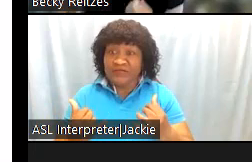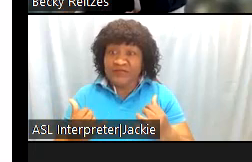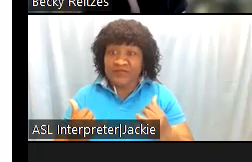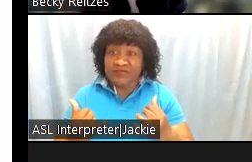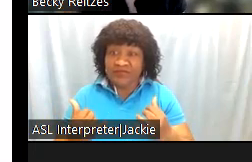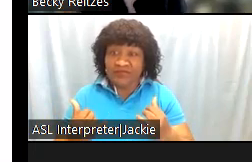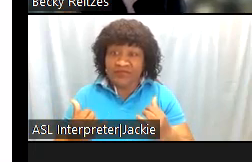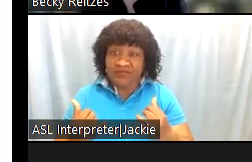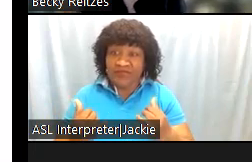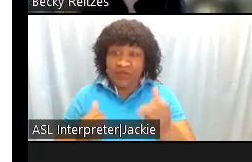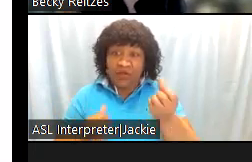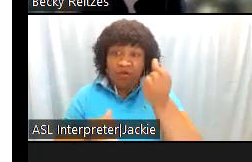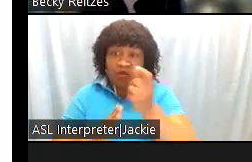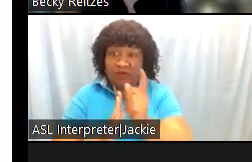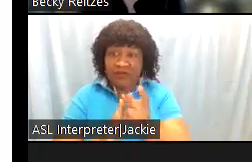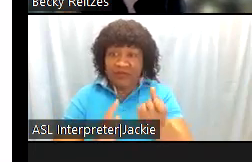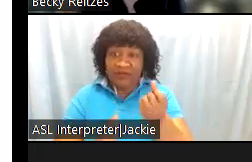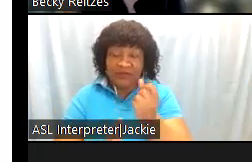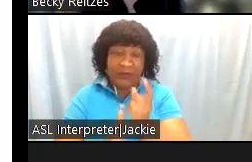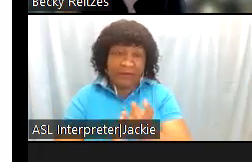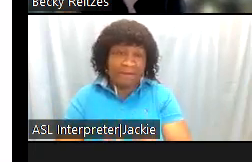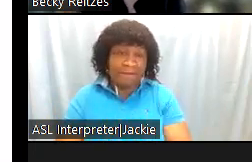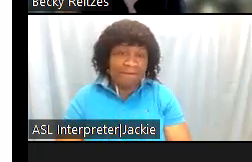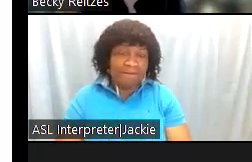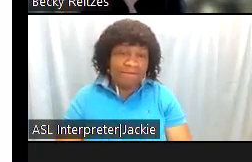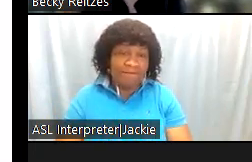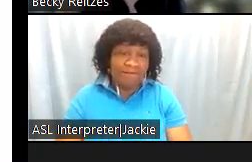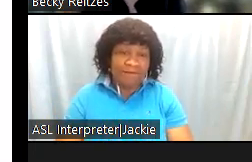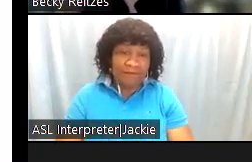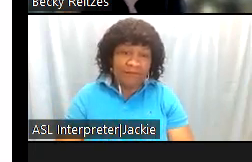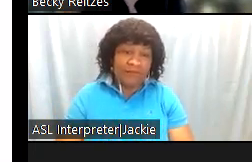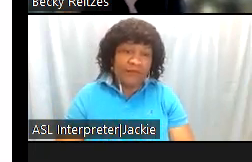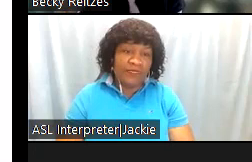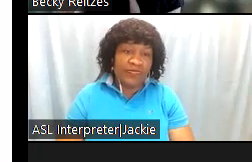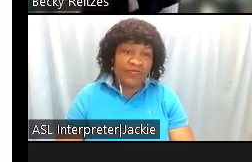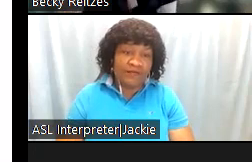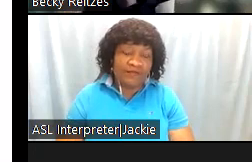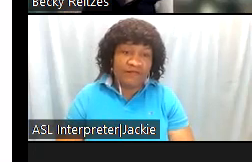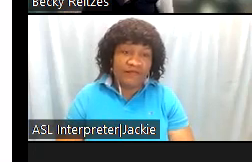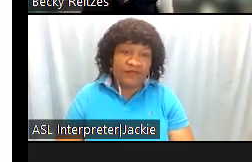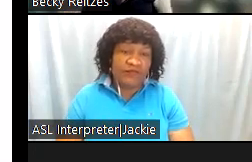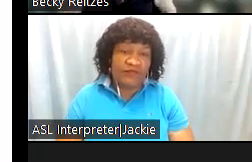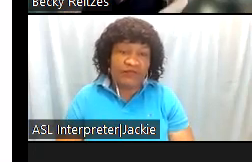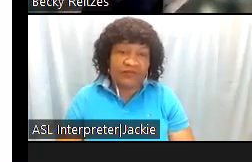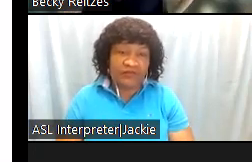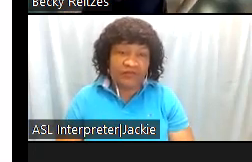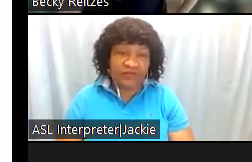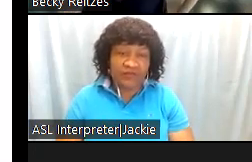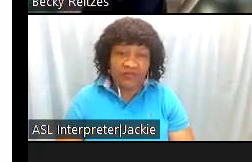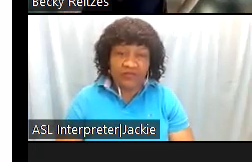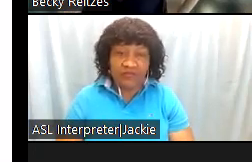just hold on one second. I apologize. Let me pull. There we go.